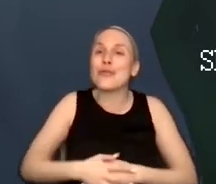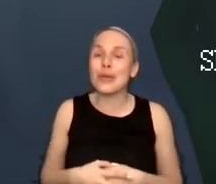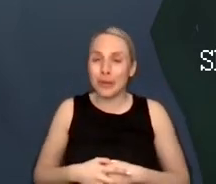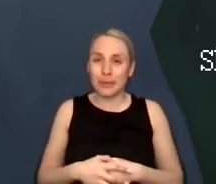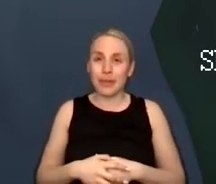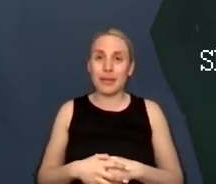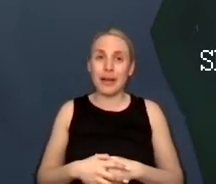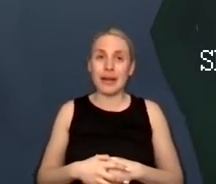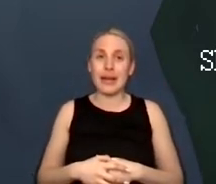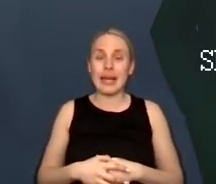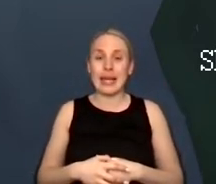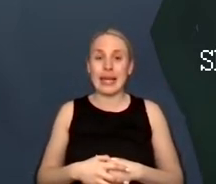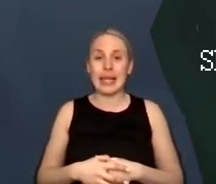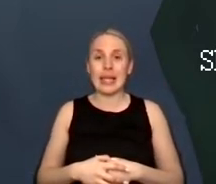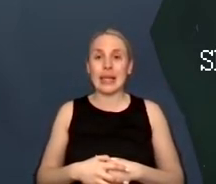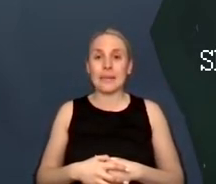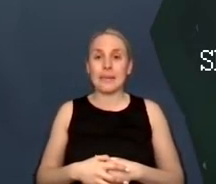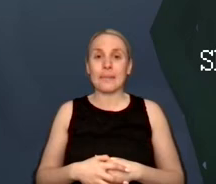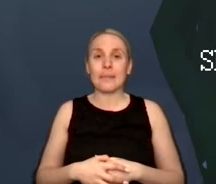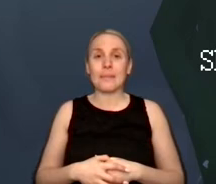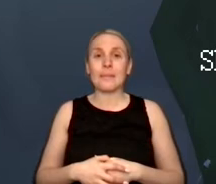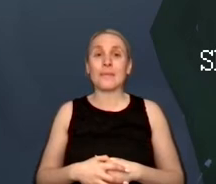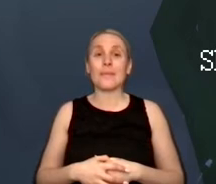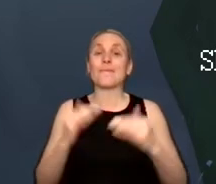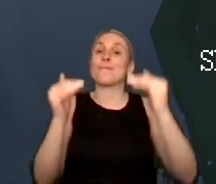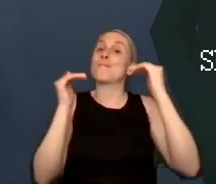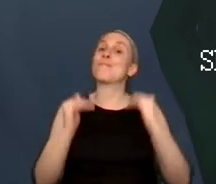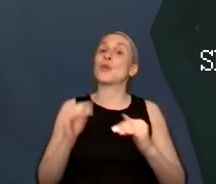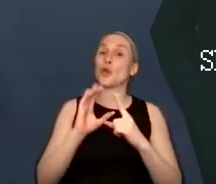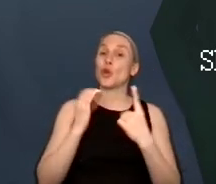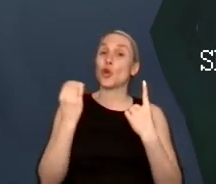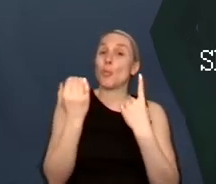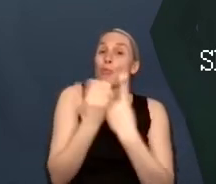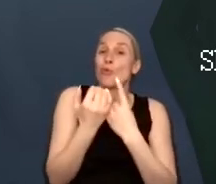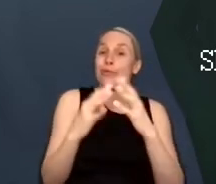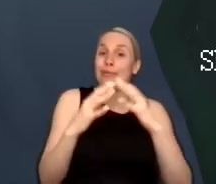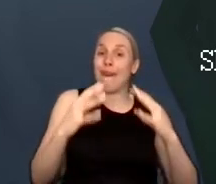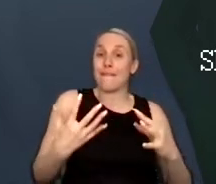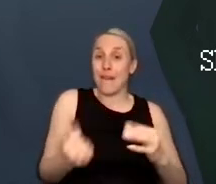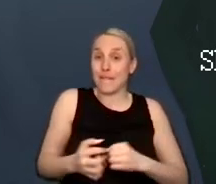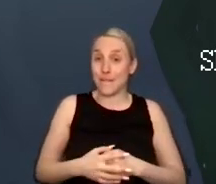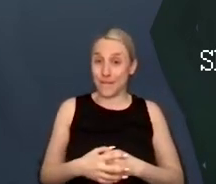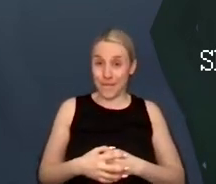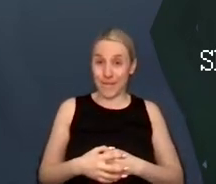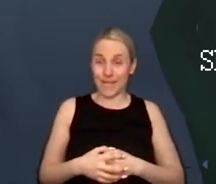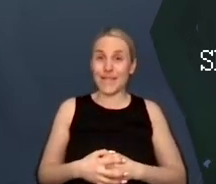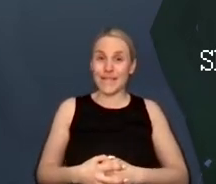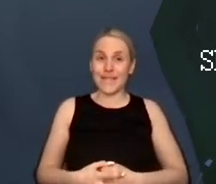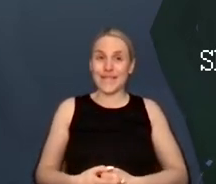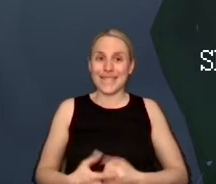man. Okay, we also have the community hive, which I would say is an easier way to say milieu hive.